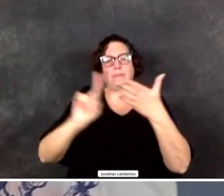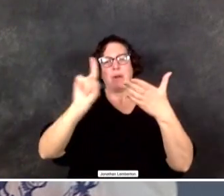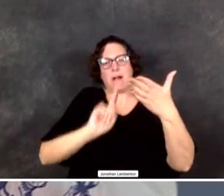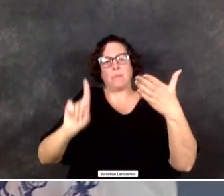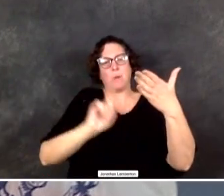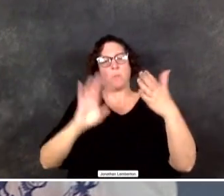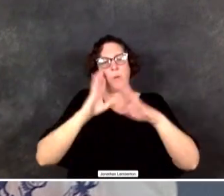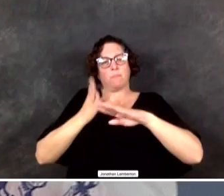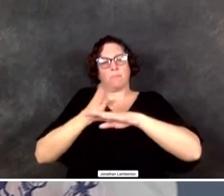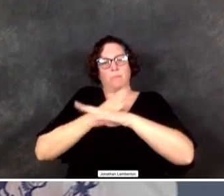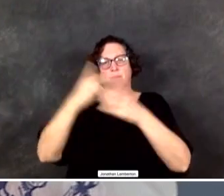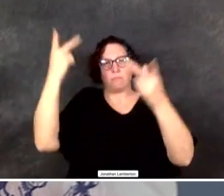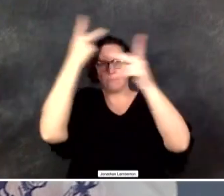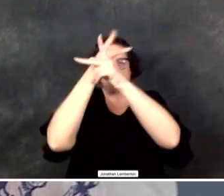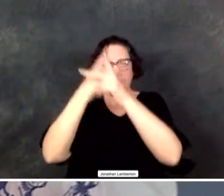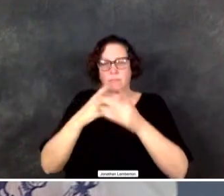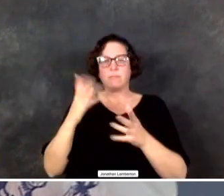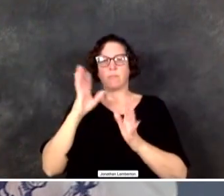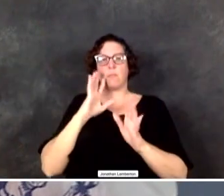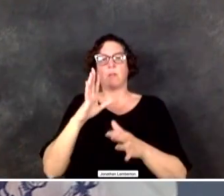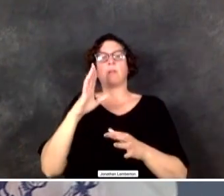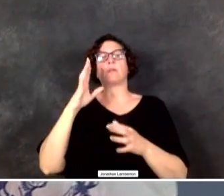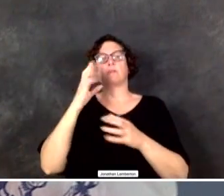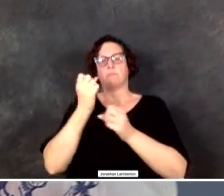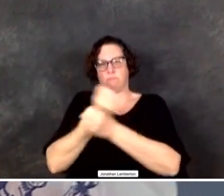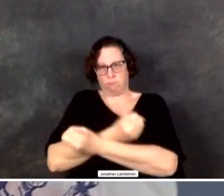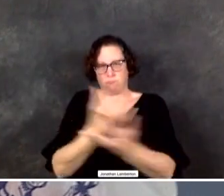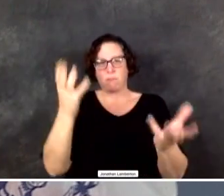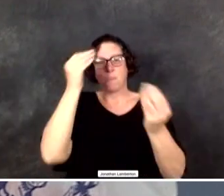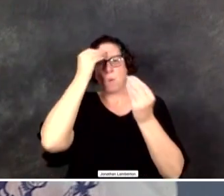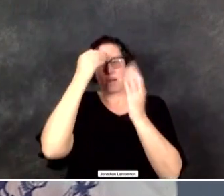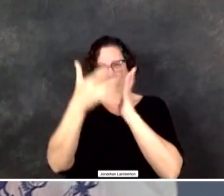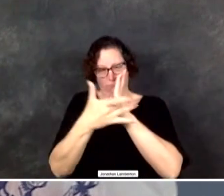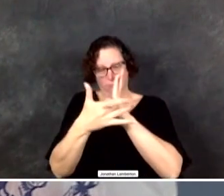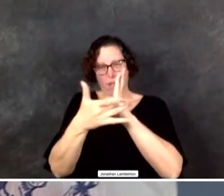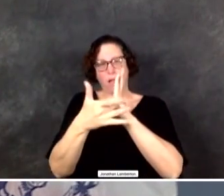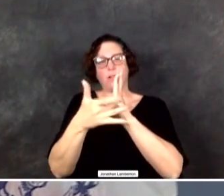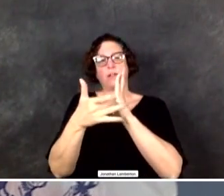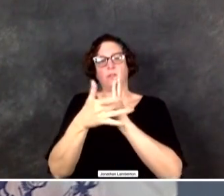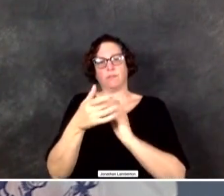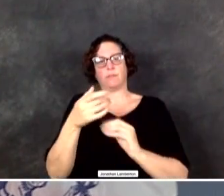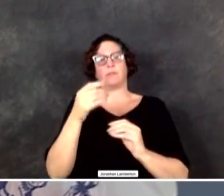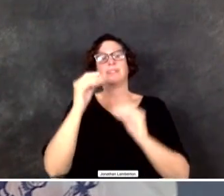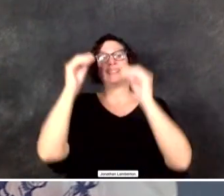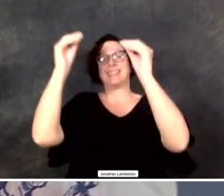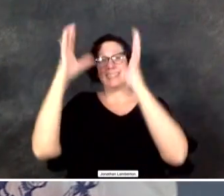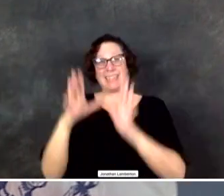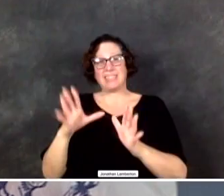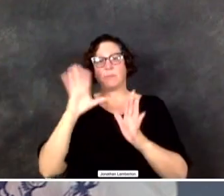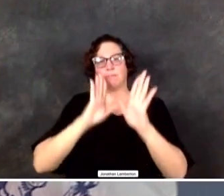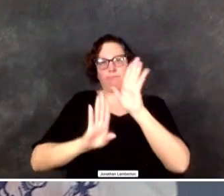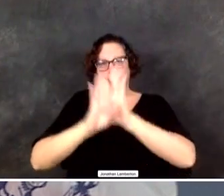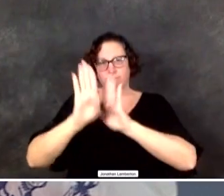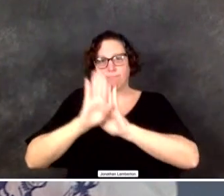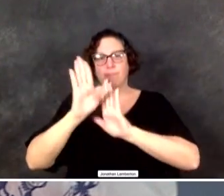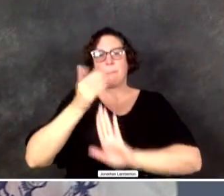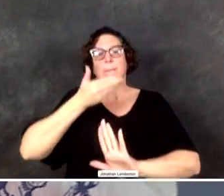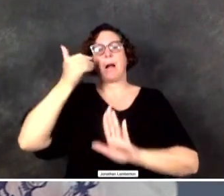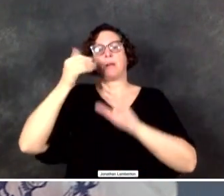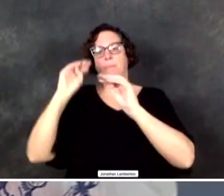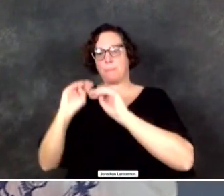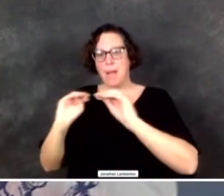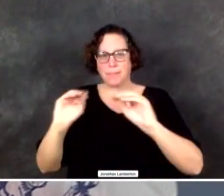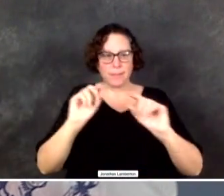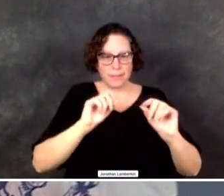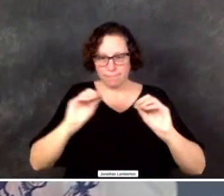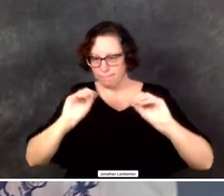week, the educators would come up with new and better ways to do distance learning. With every passing week, we'd find more and more ways